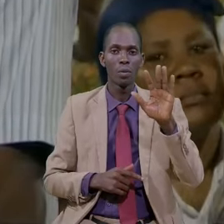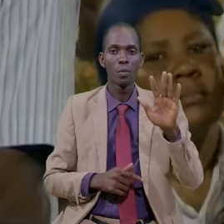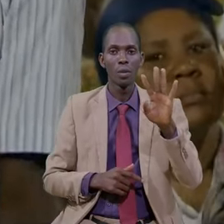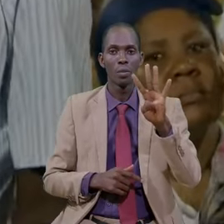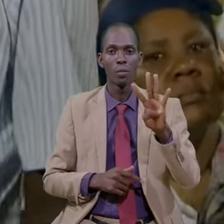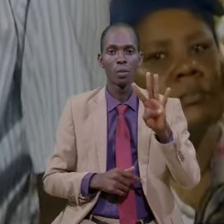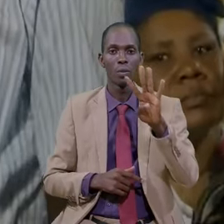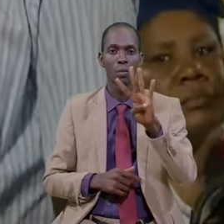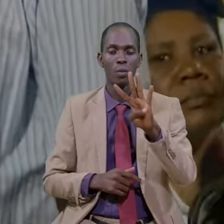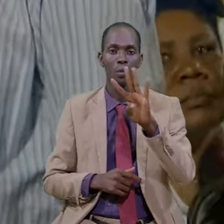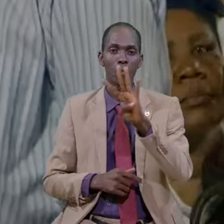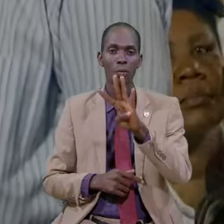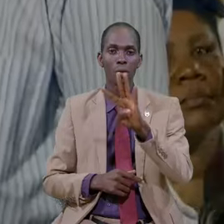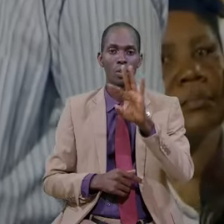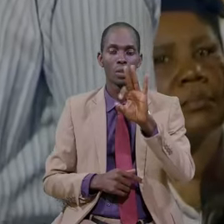44